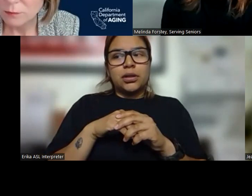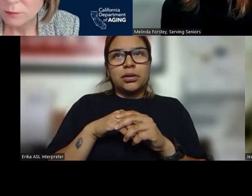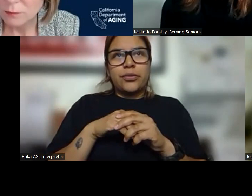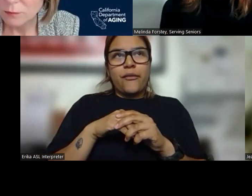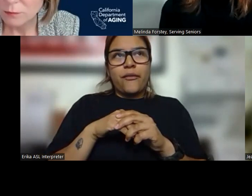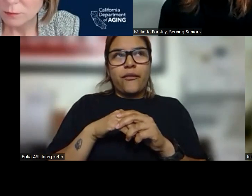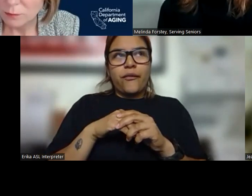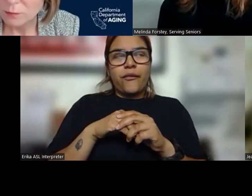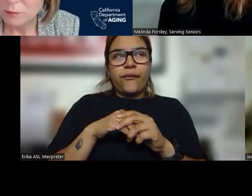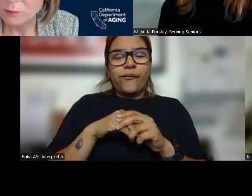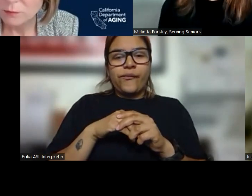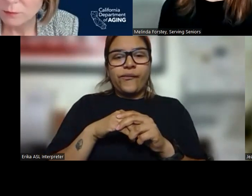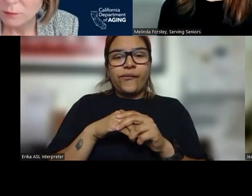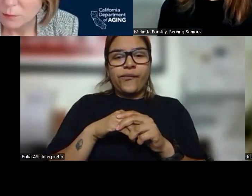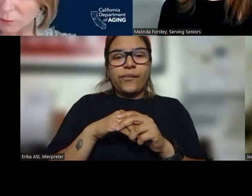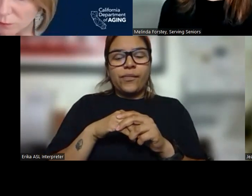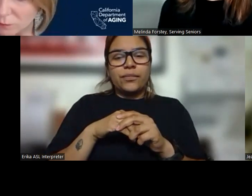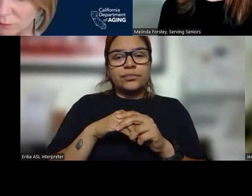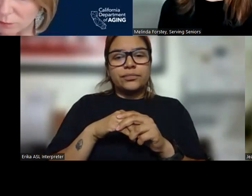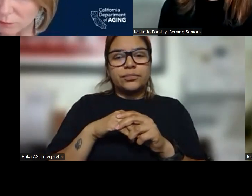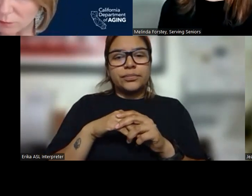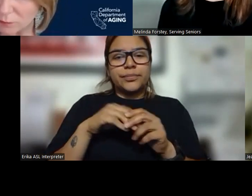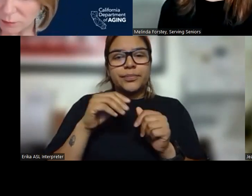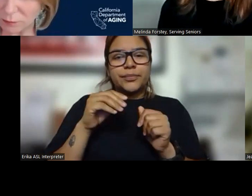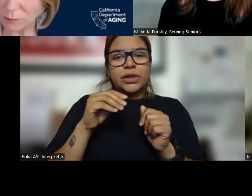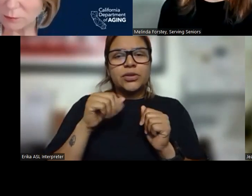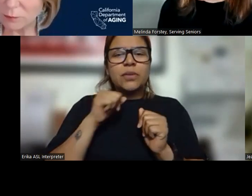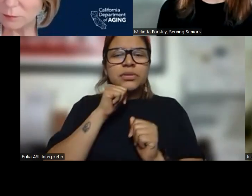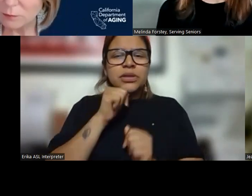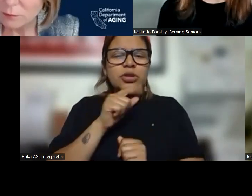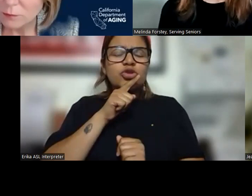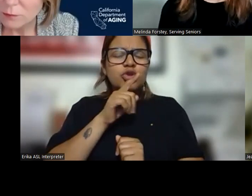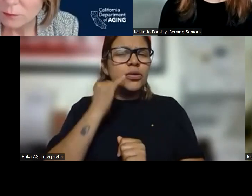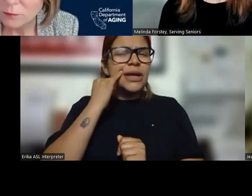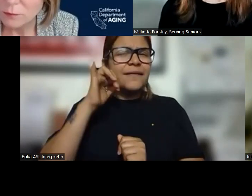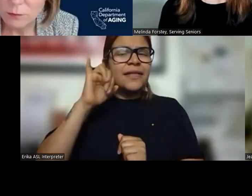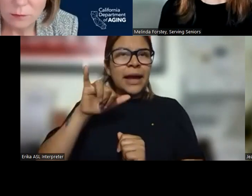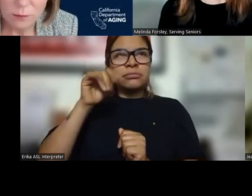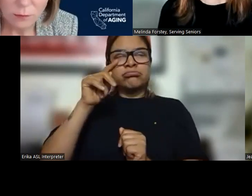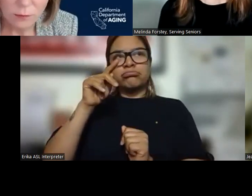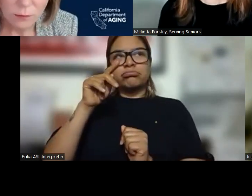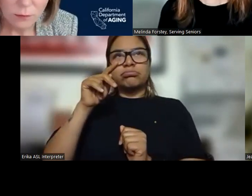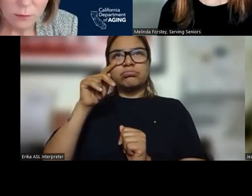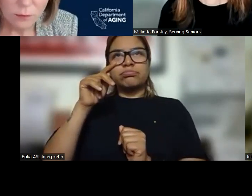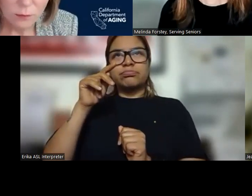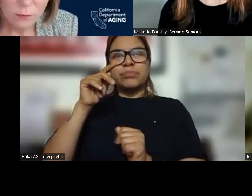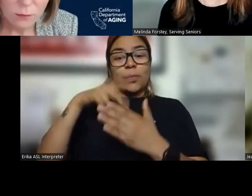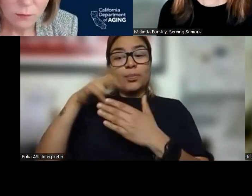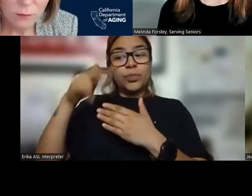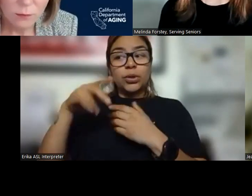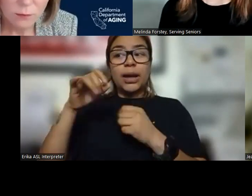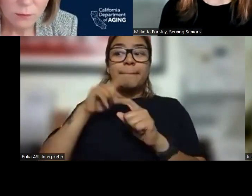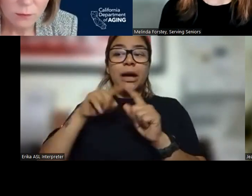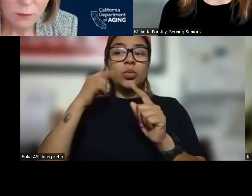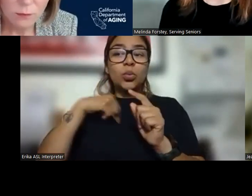know? So I'm not sure if that is specifically available, but there are additional programs